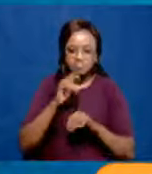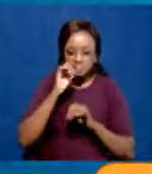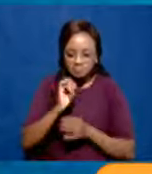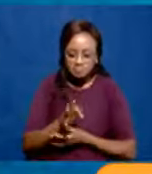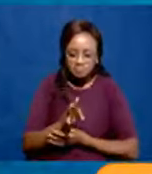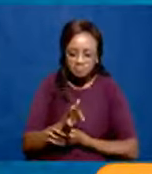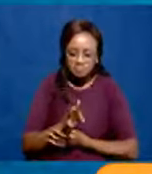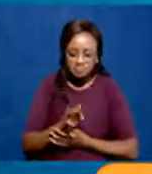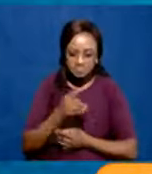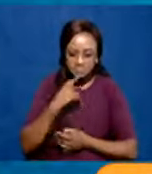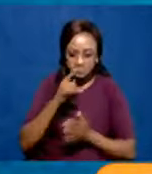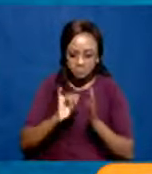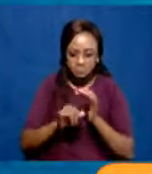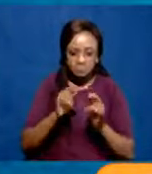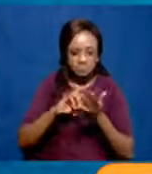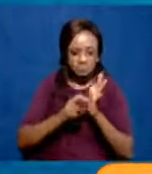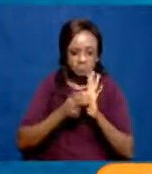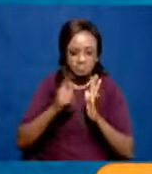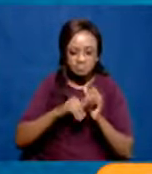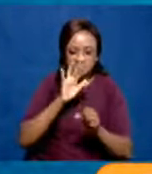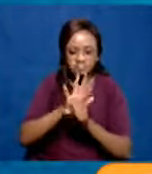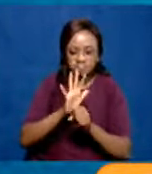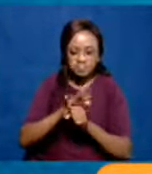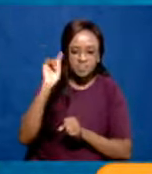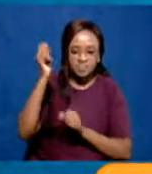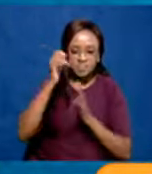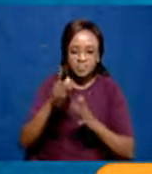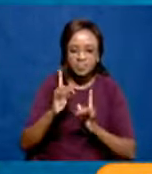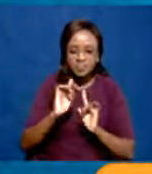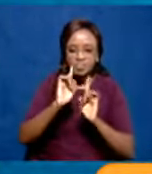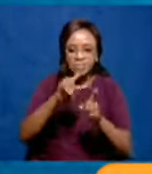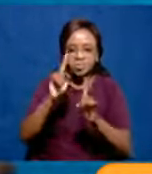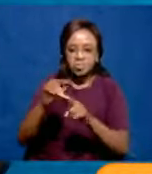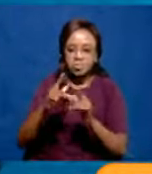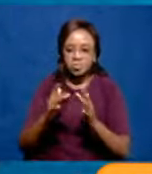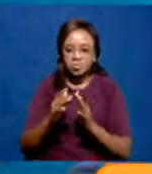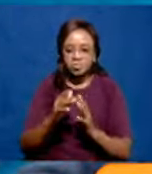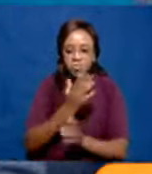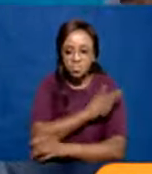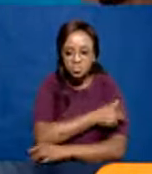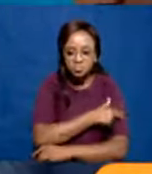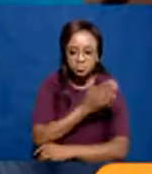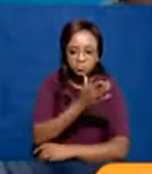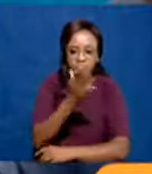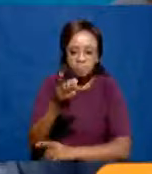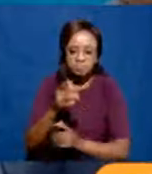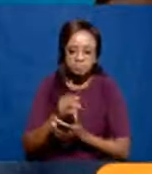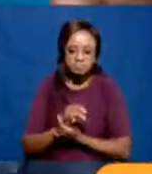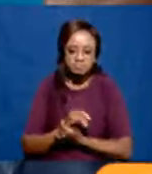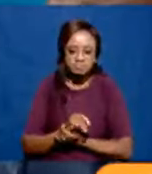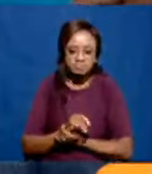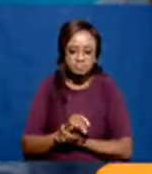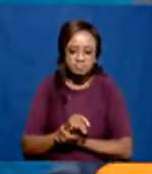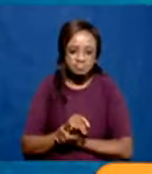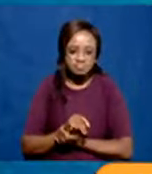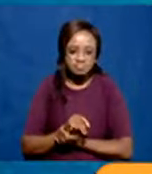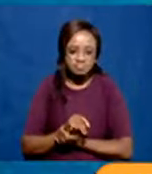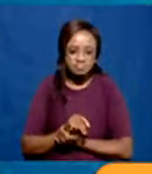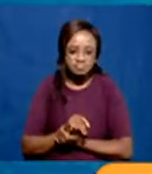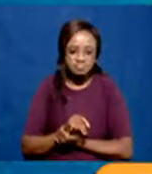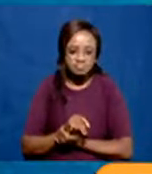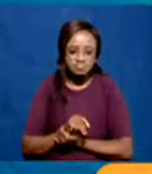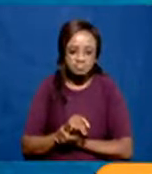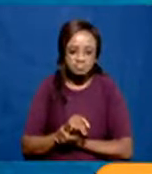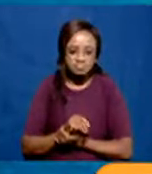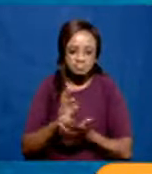it means that majority of Kenyans will be going to these public facilities and end up in the private facilities. So ideally,